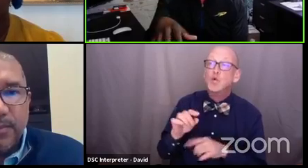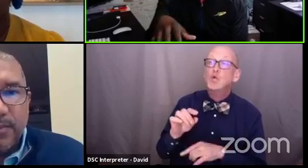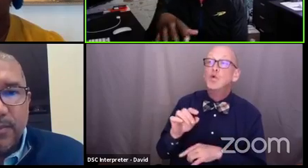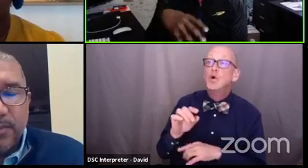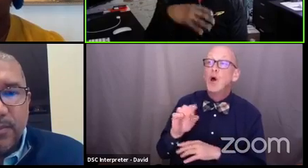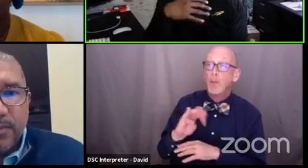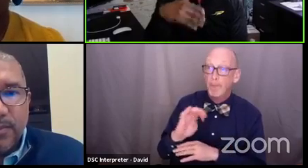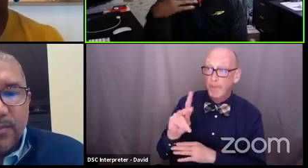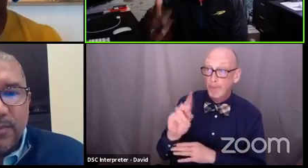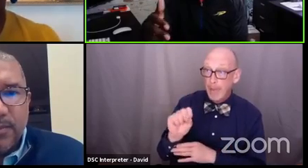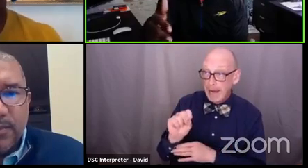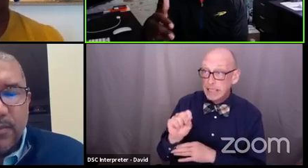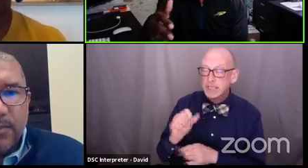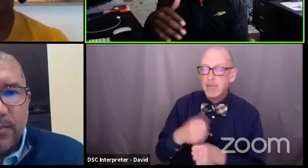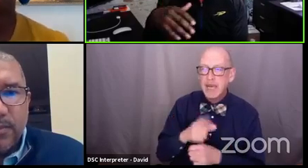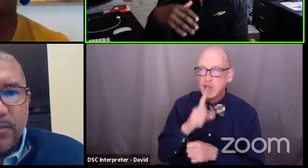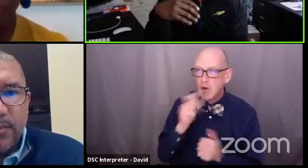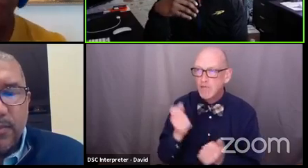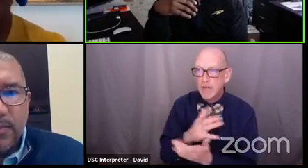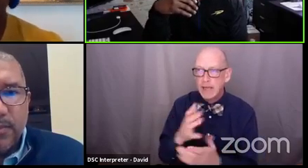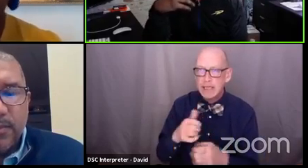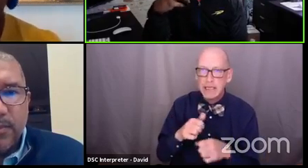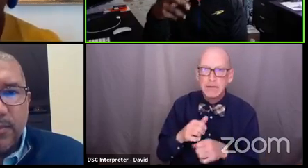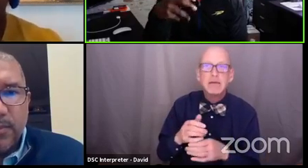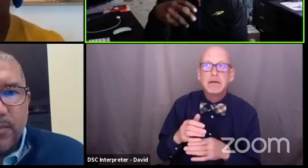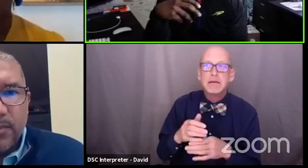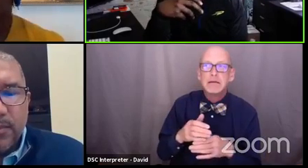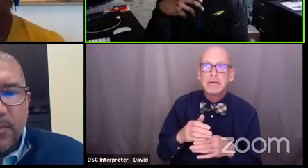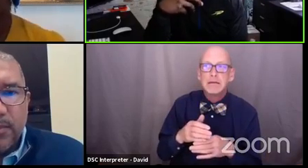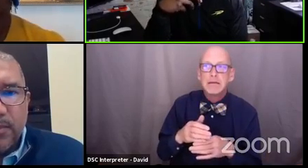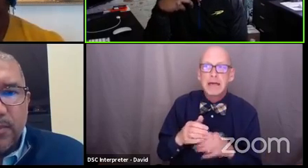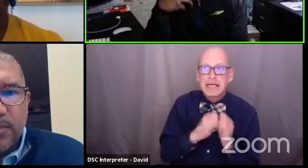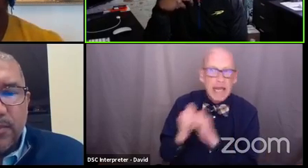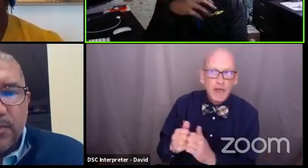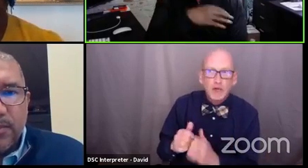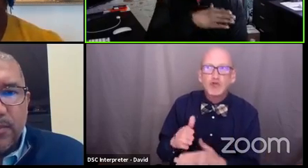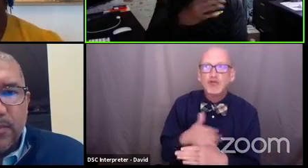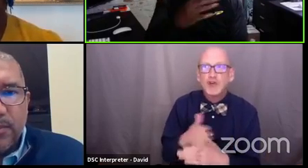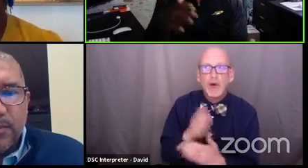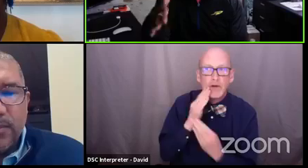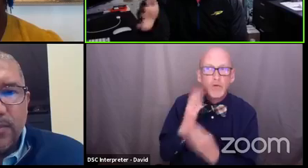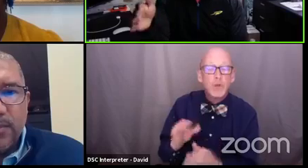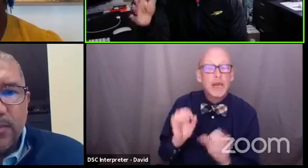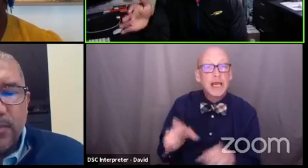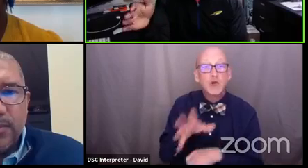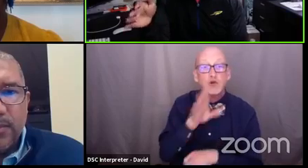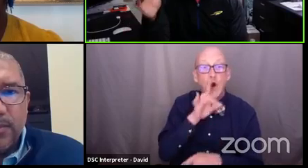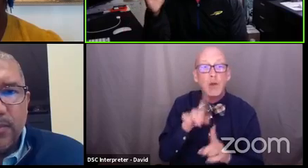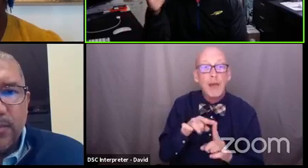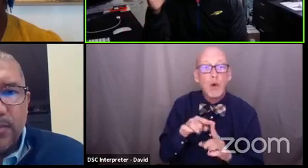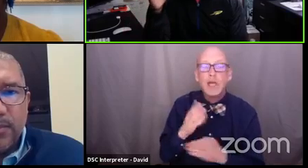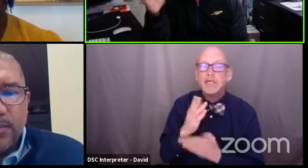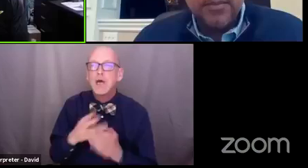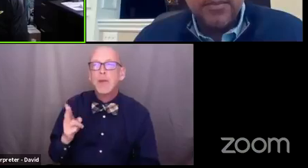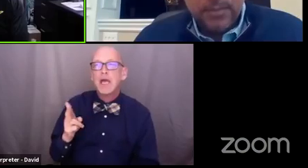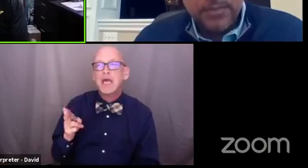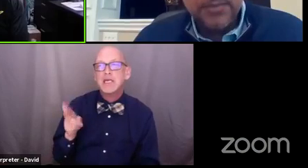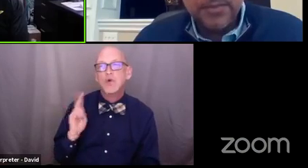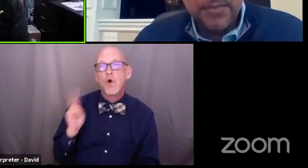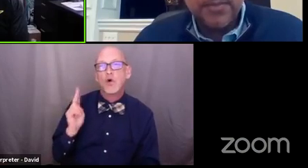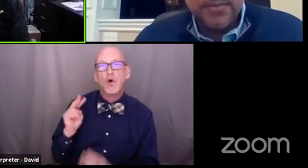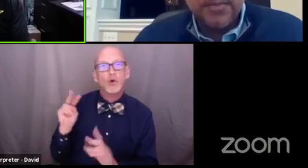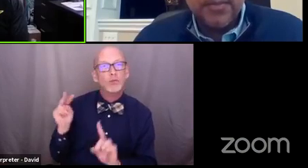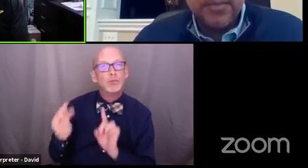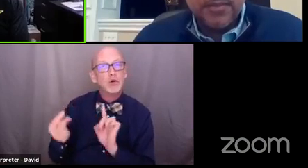your stuff together and not being afraid to share, our information. Can you talk about a little bit of the historical perspective and